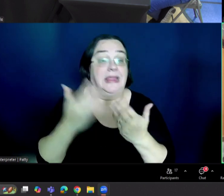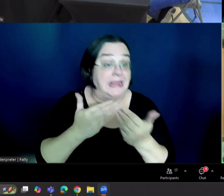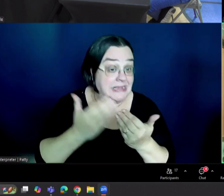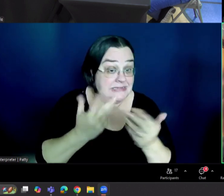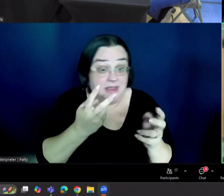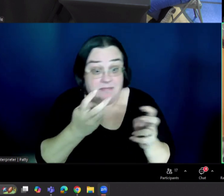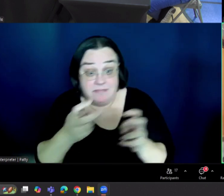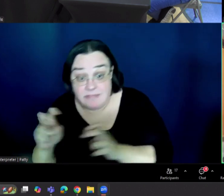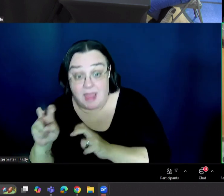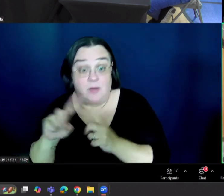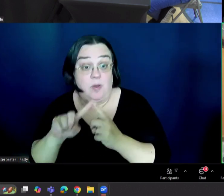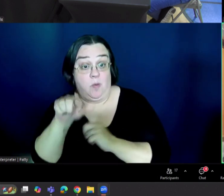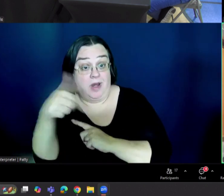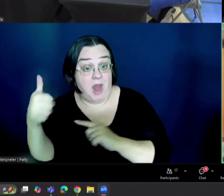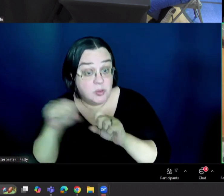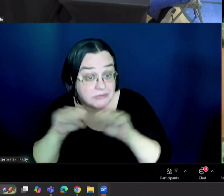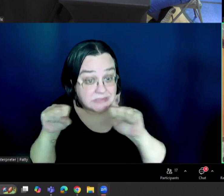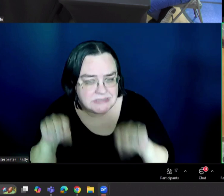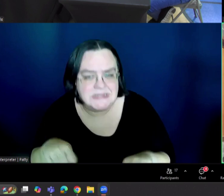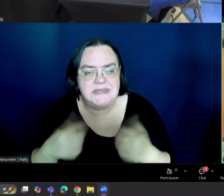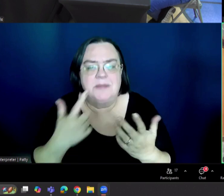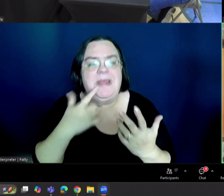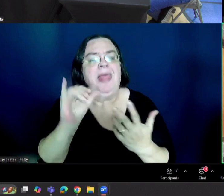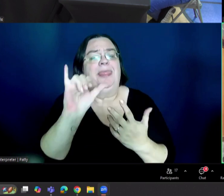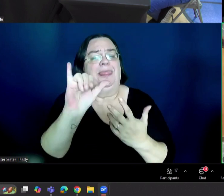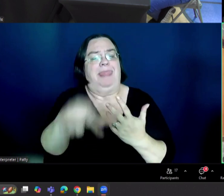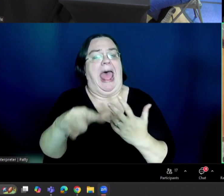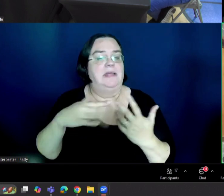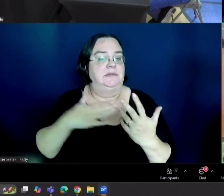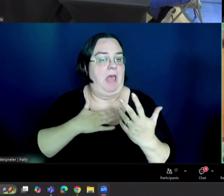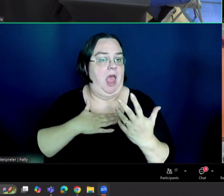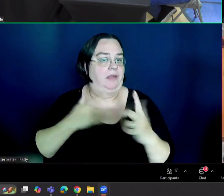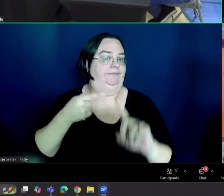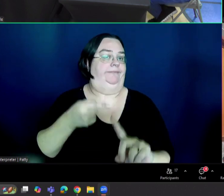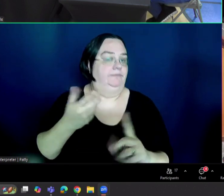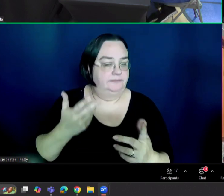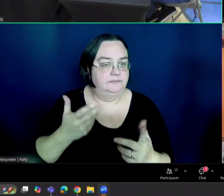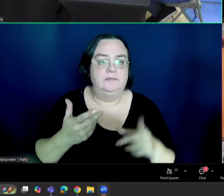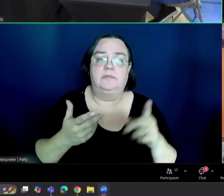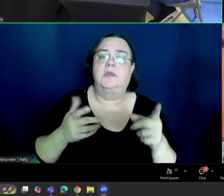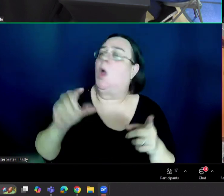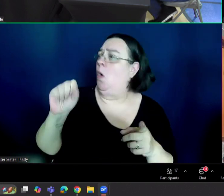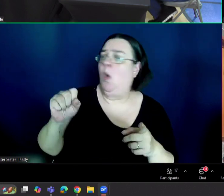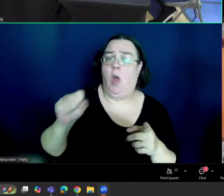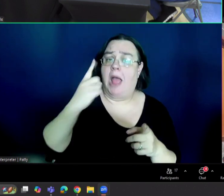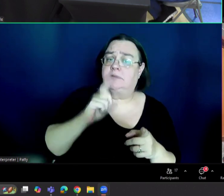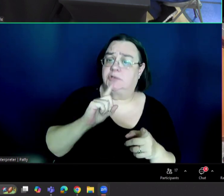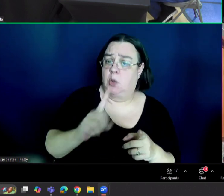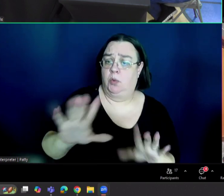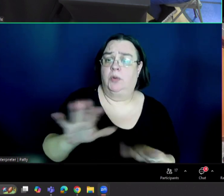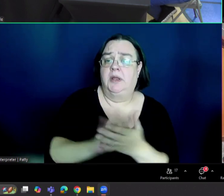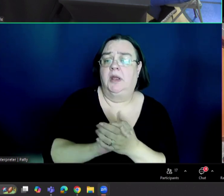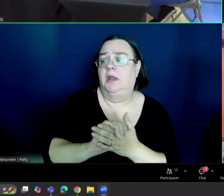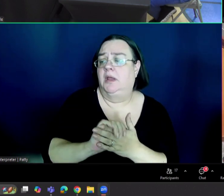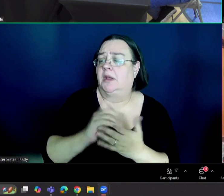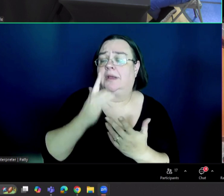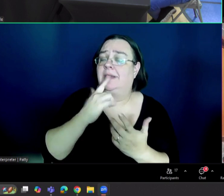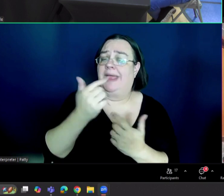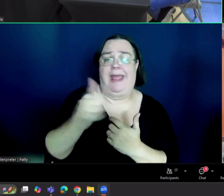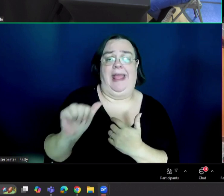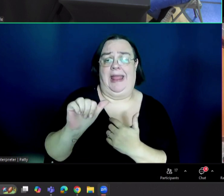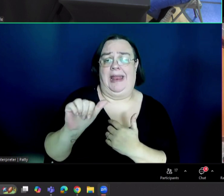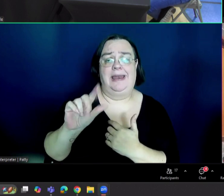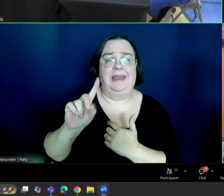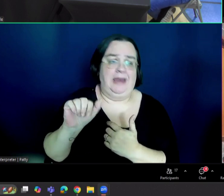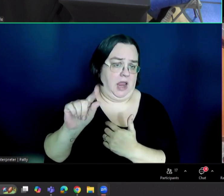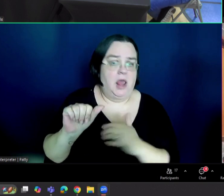system? That's what I'm getting at. Yeah, absolutely. Any data, and this happens.